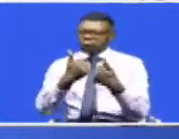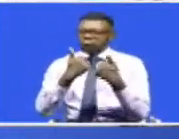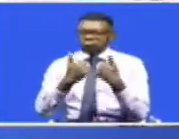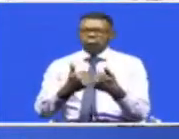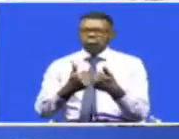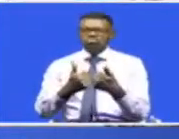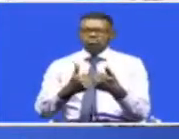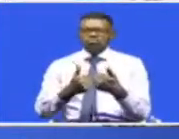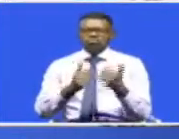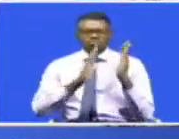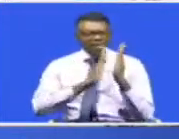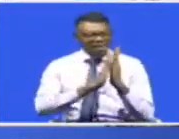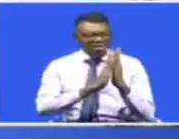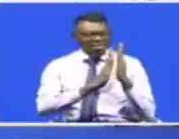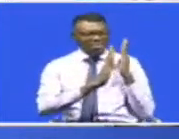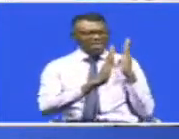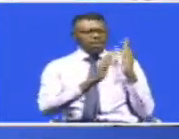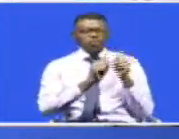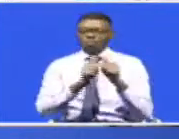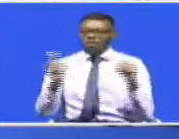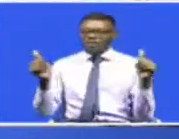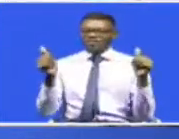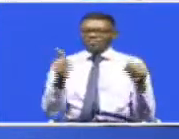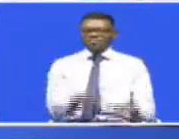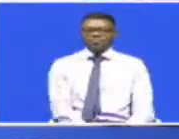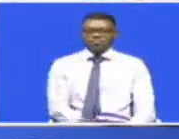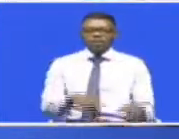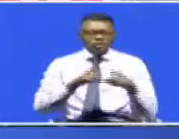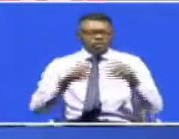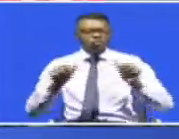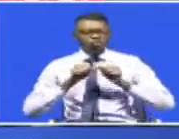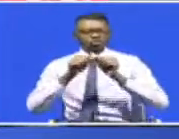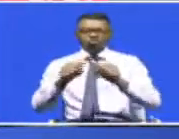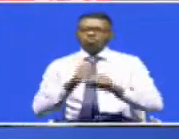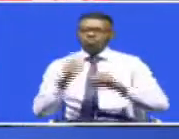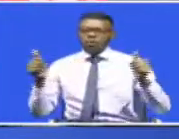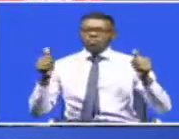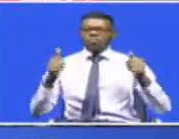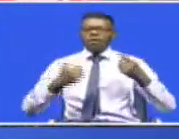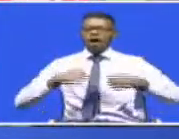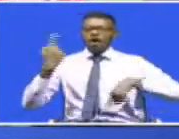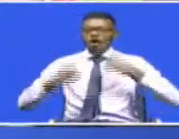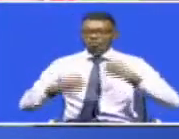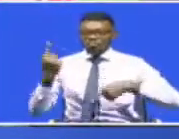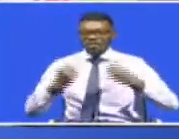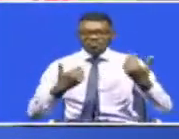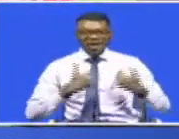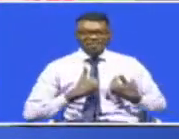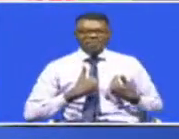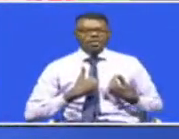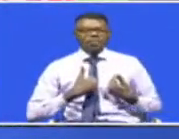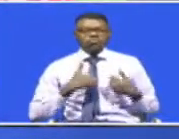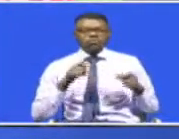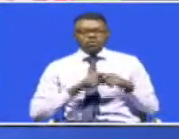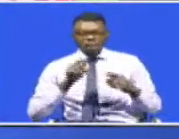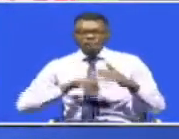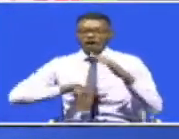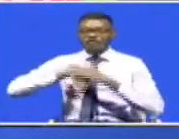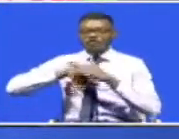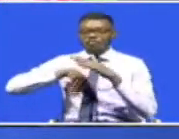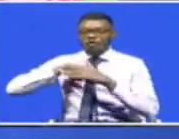tunapanga line na inaendelea vizuri. It's a competition like a